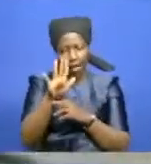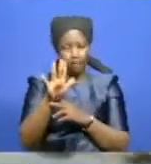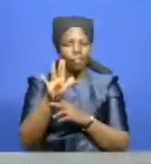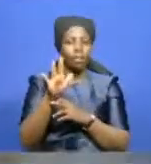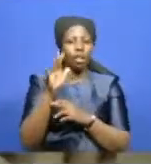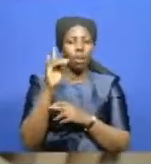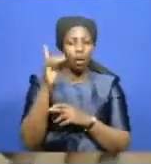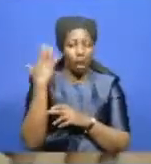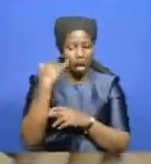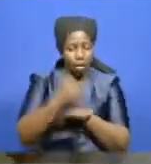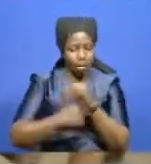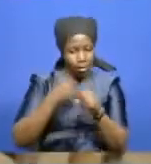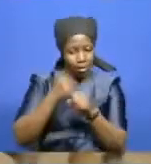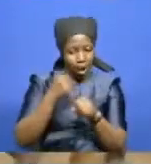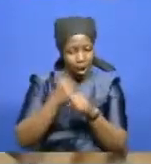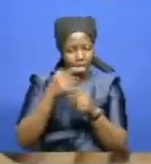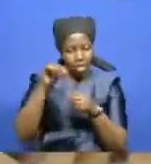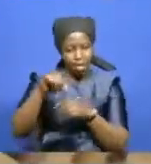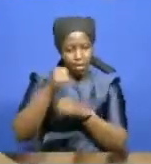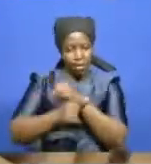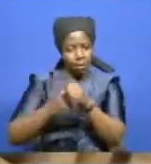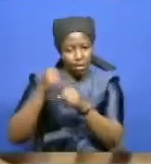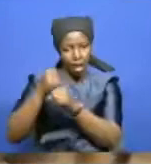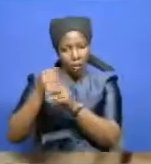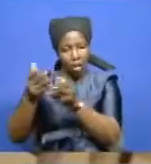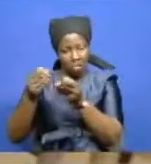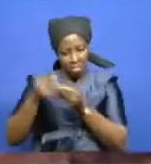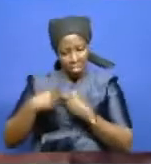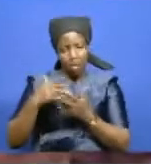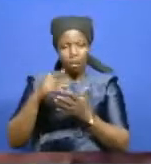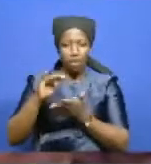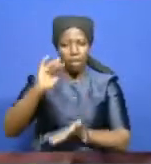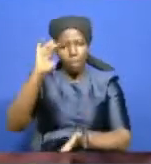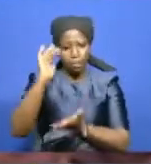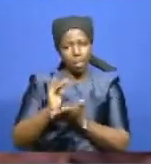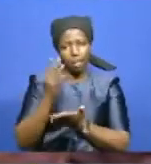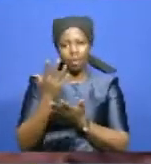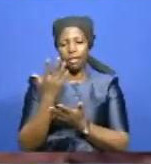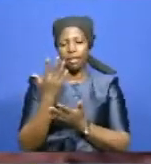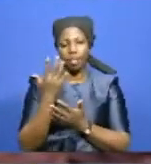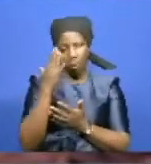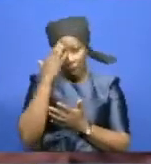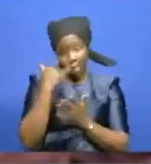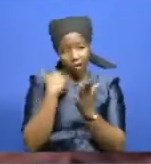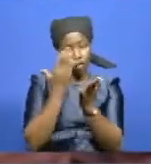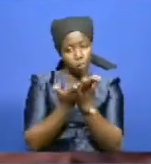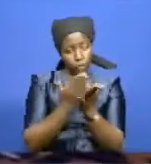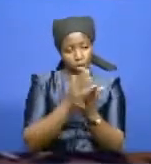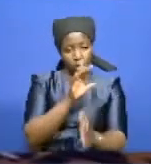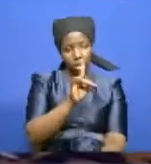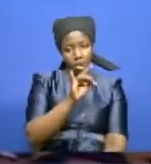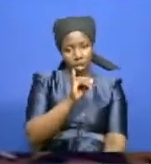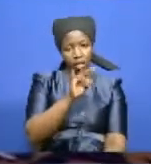year receive less after Stanbic Holdings directors proposed a final dividend payout of 3